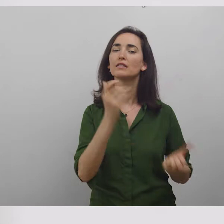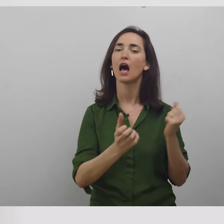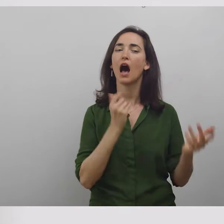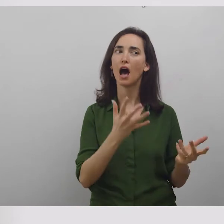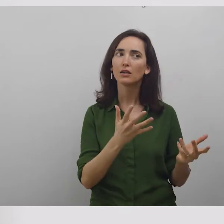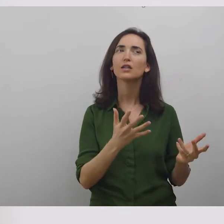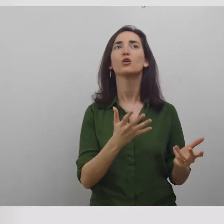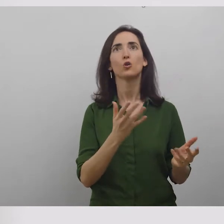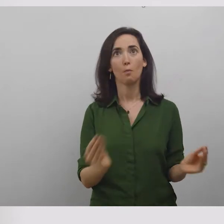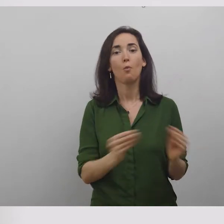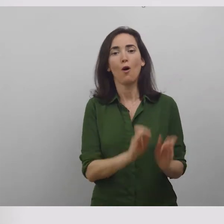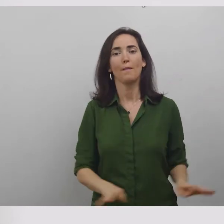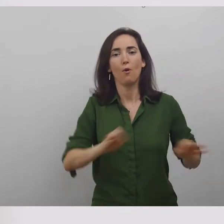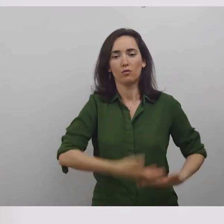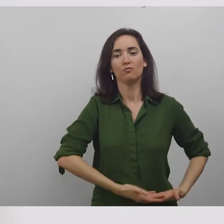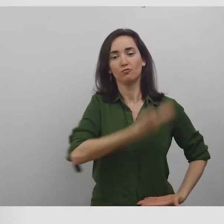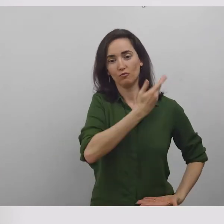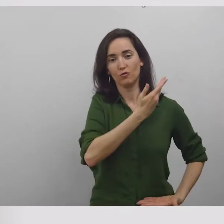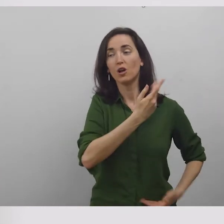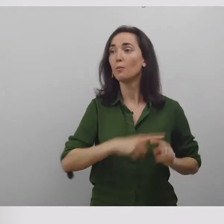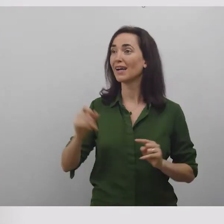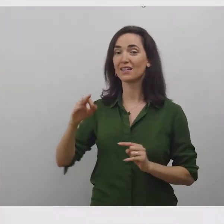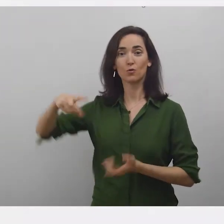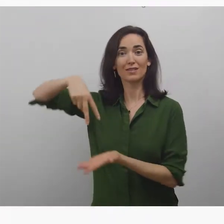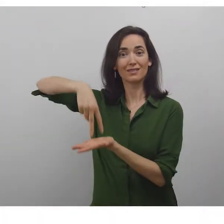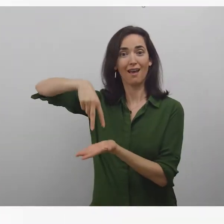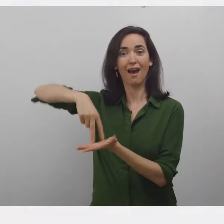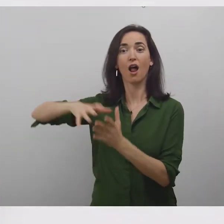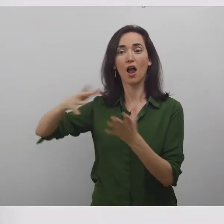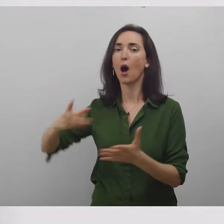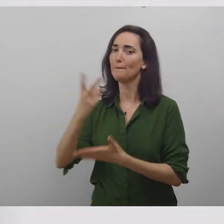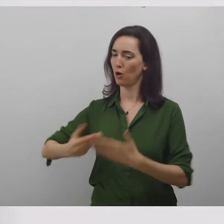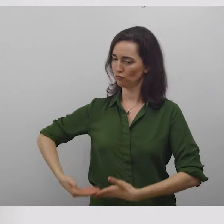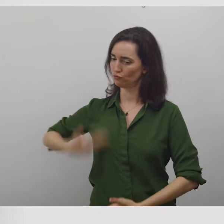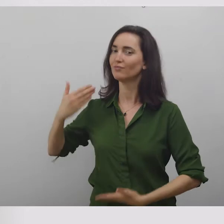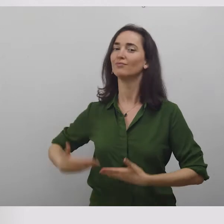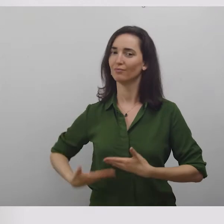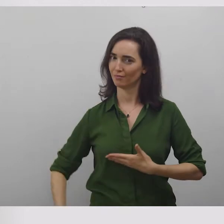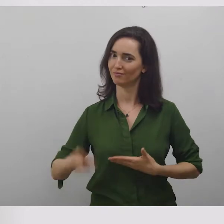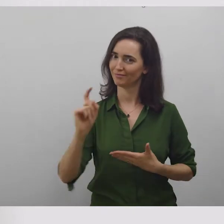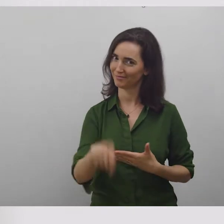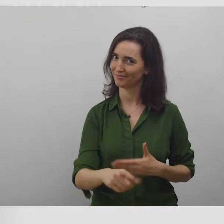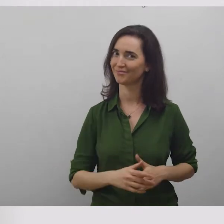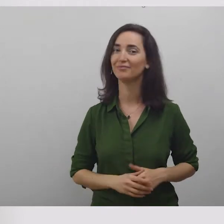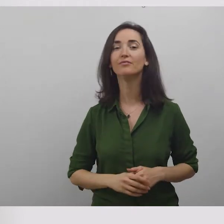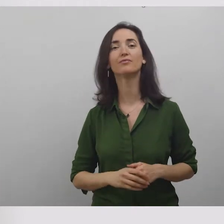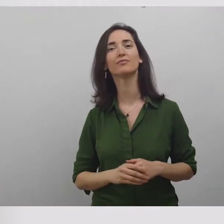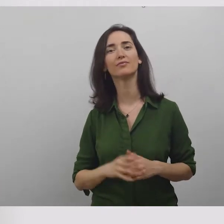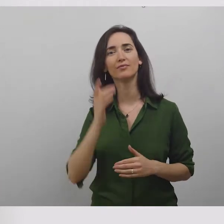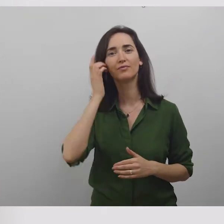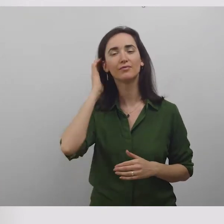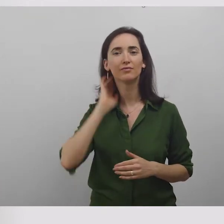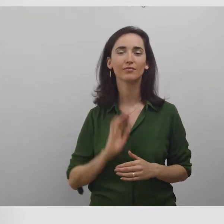may be where you really want to focus. But let's not forget the interpreters who are standing. So some of the basic techniques that you want to do